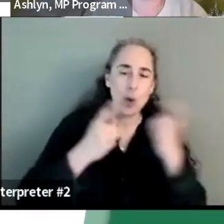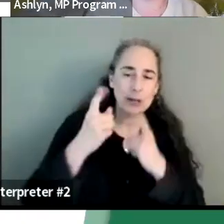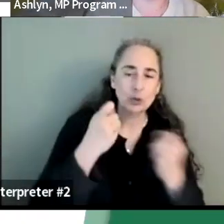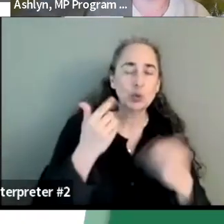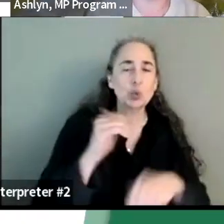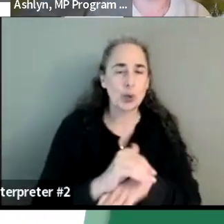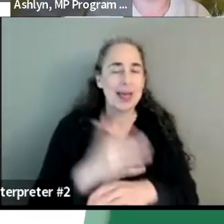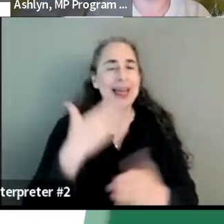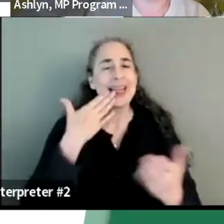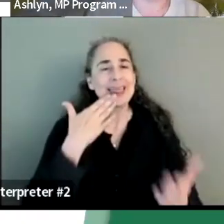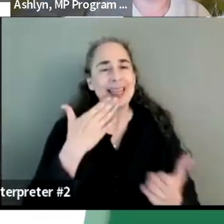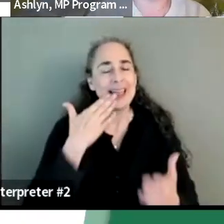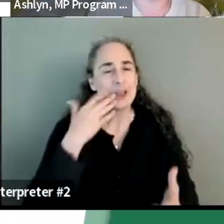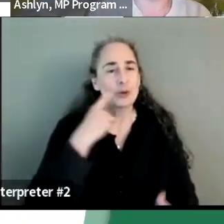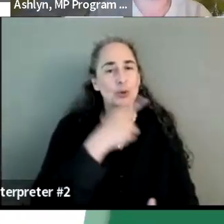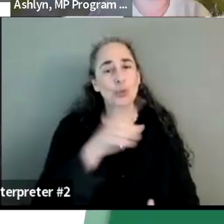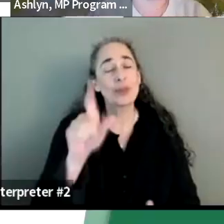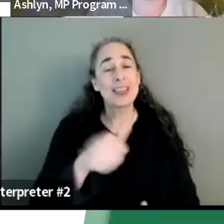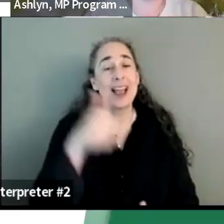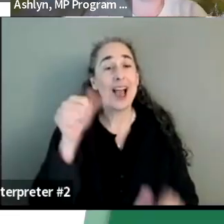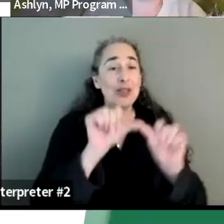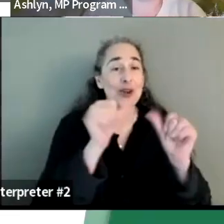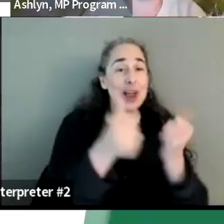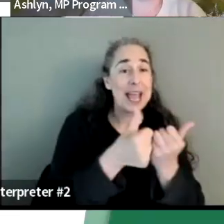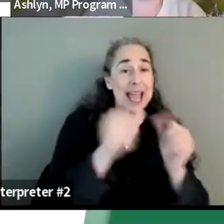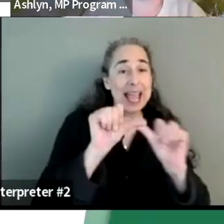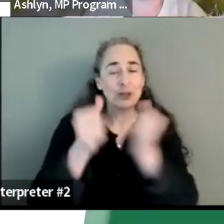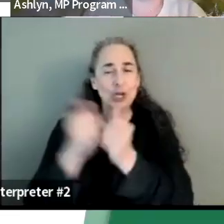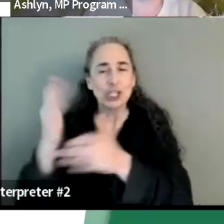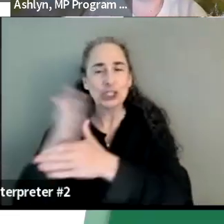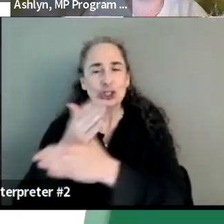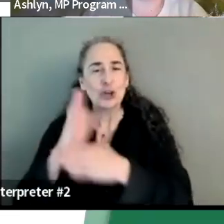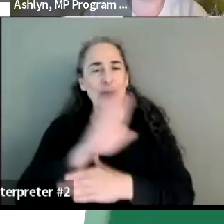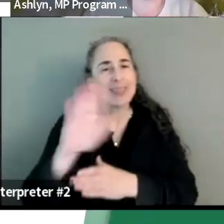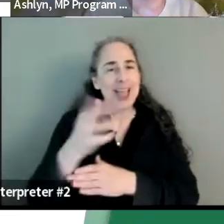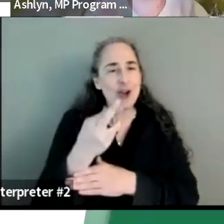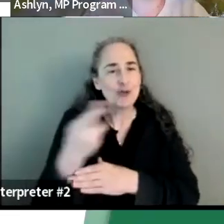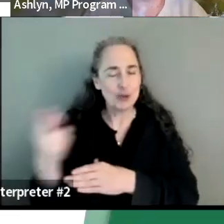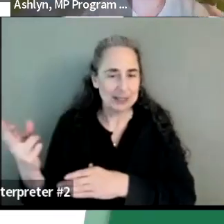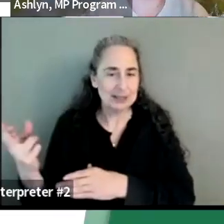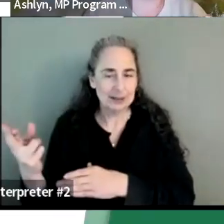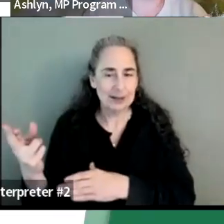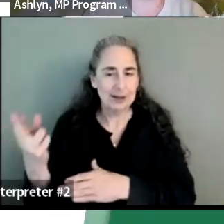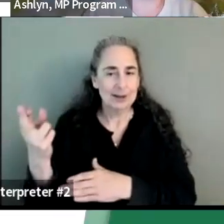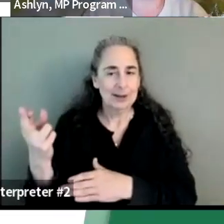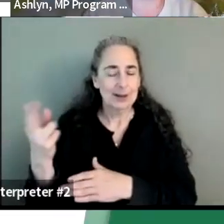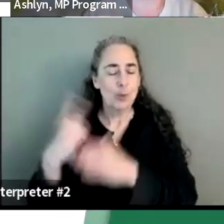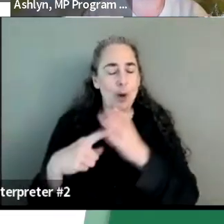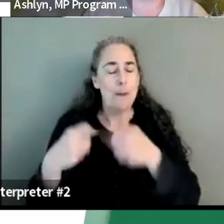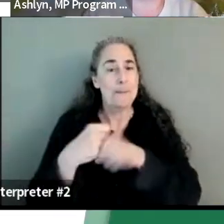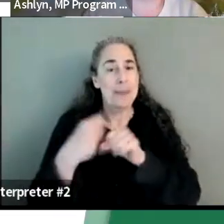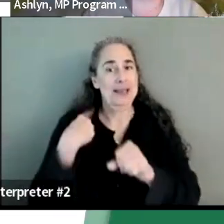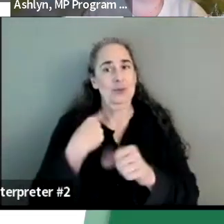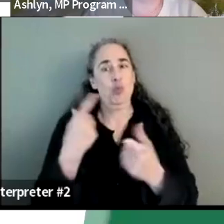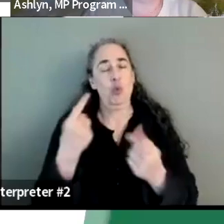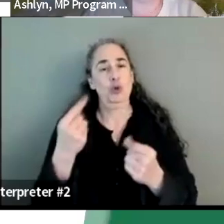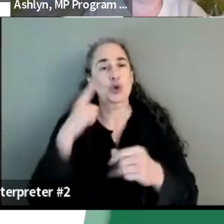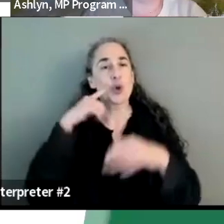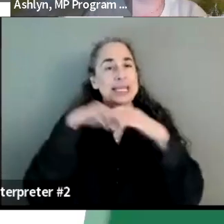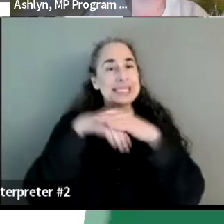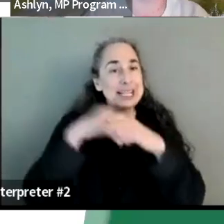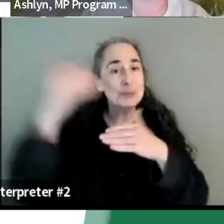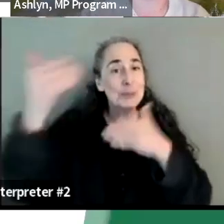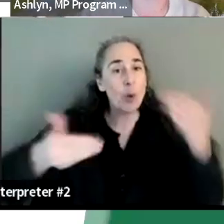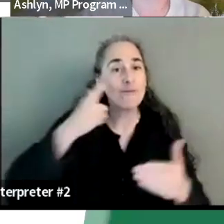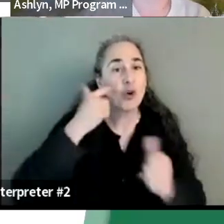tonight. Thank you to the other agencies who are here sharing the resources. It's what makes what we do accessible and welcoming to